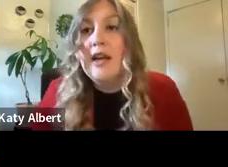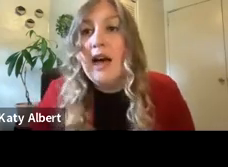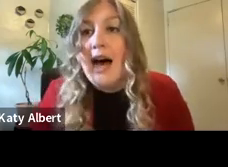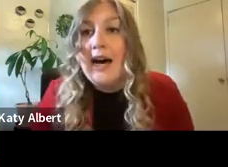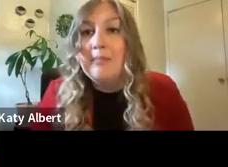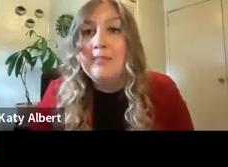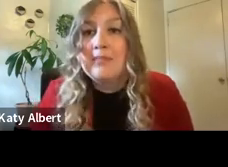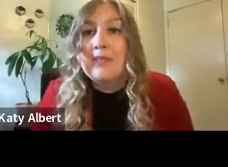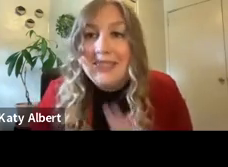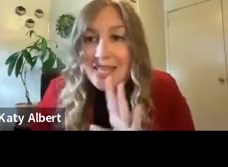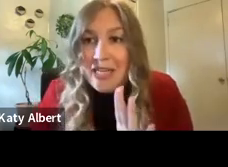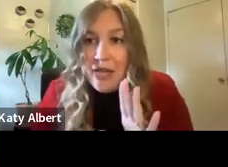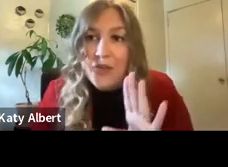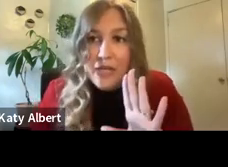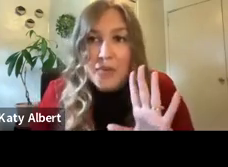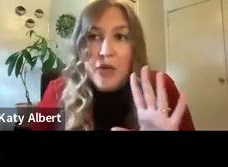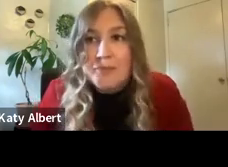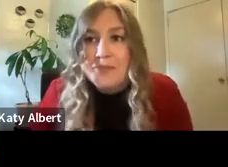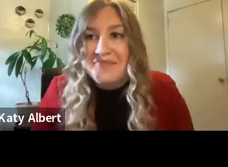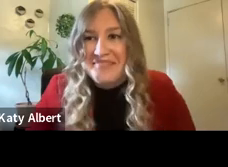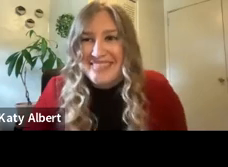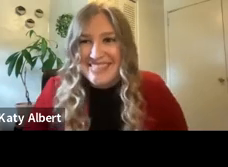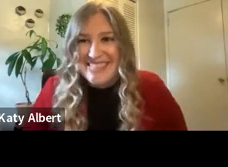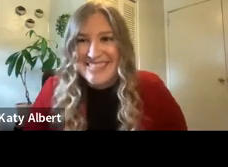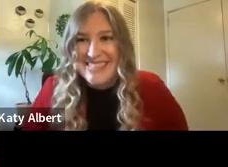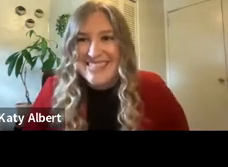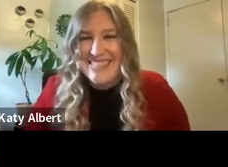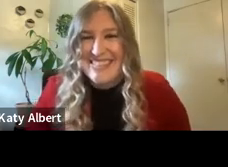posts. And send me an email if you want to talk more.